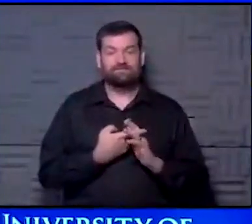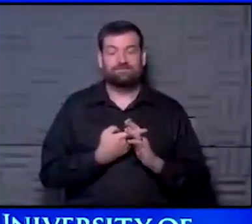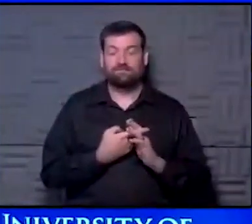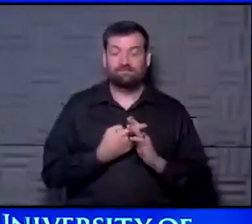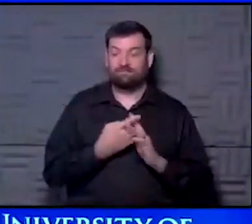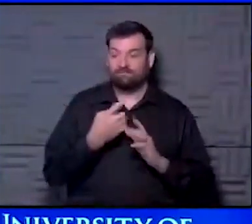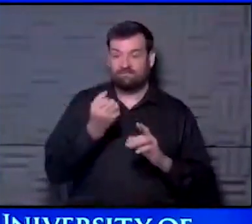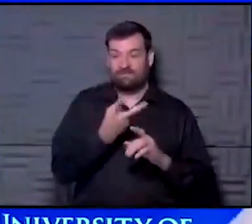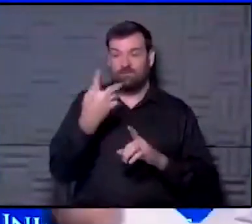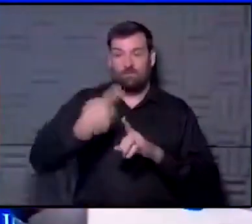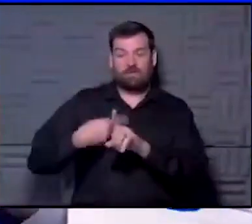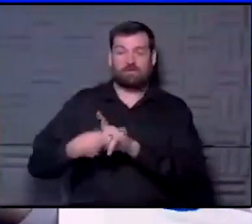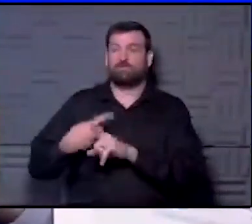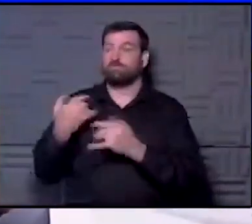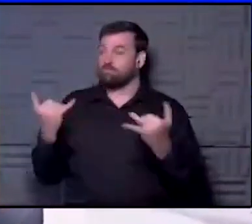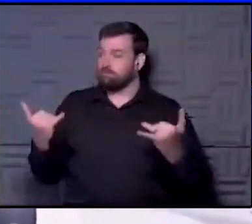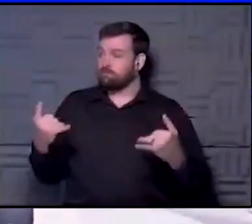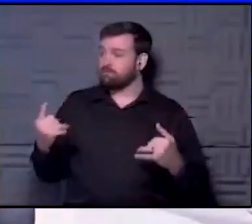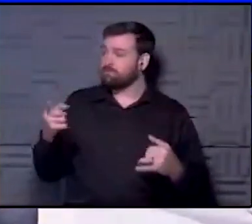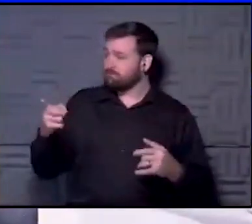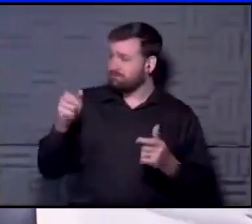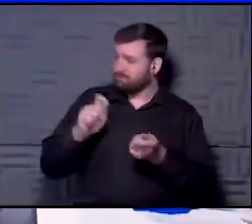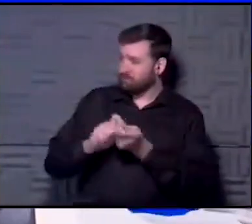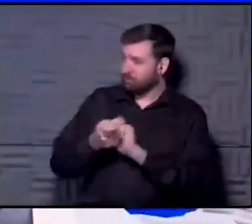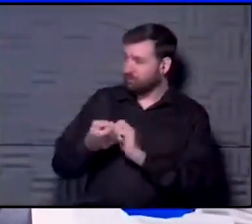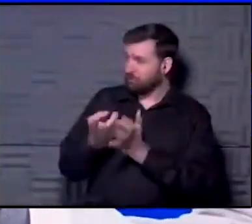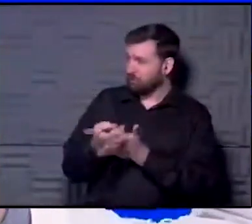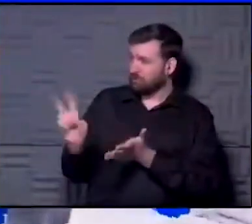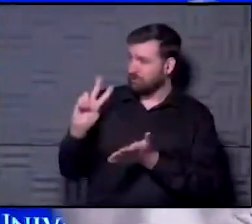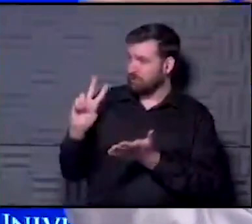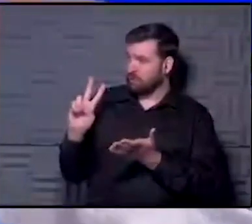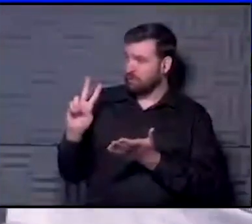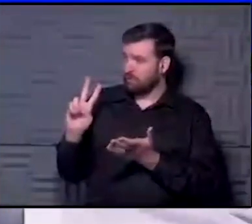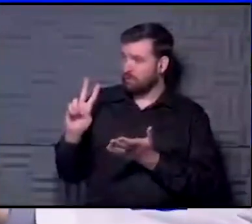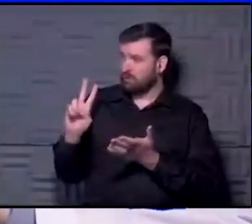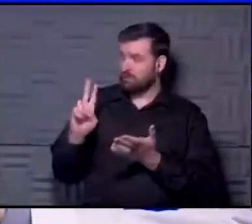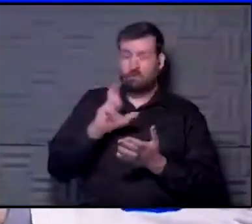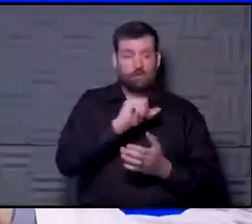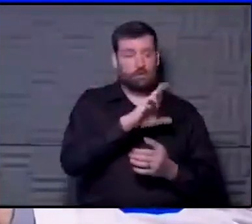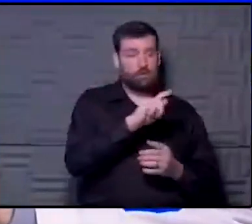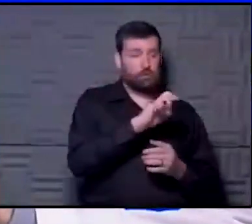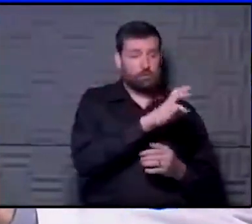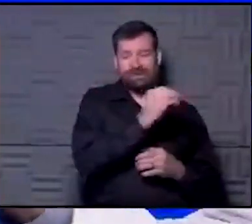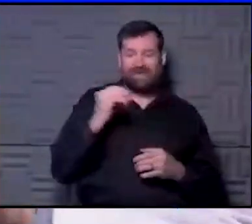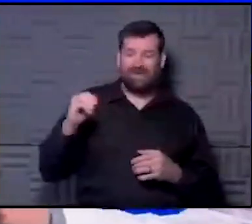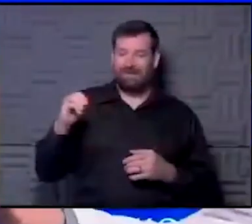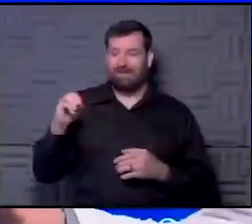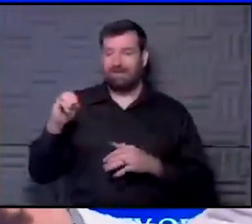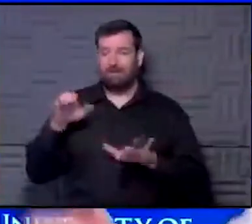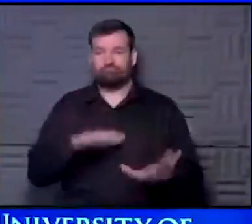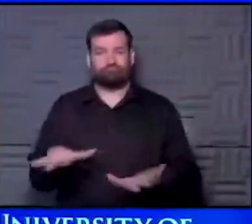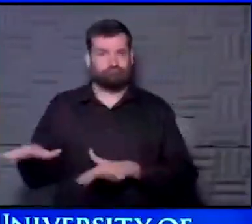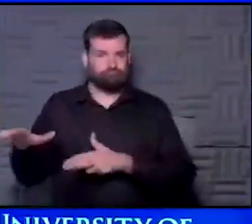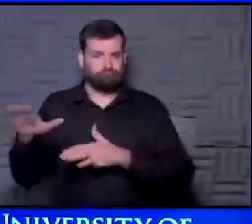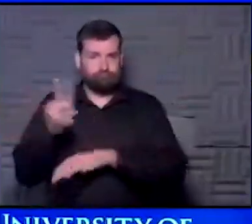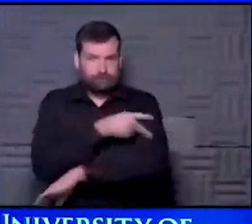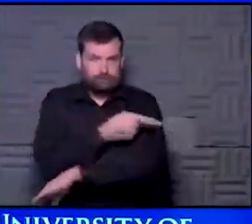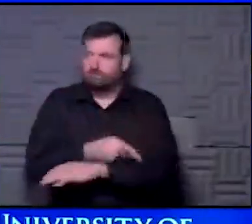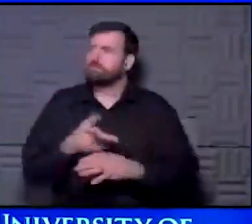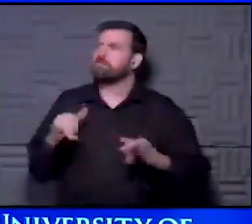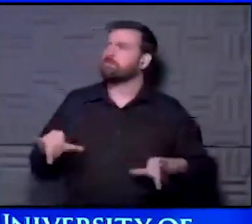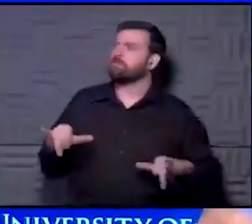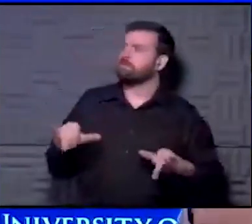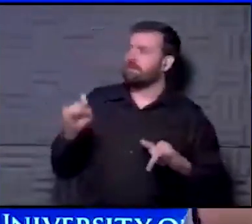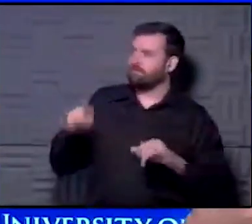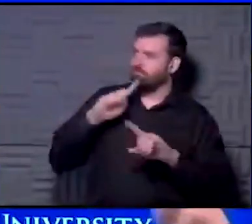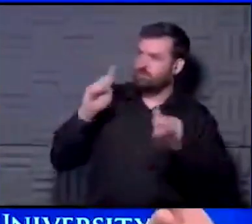period of months, we've kind of got it down. And now, in fact, we made a change 2 weeks ago where we reported both acute and convalescent patient numbers, right? So that was a change because we're like, oh gosh, we've got to